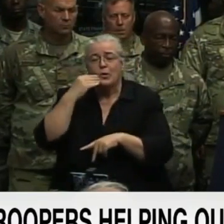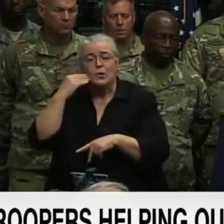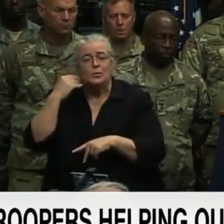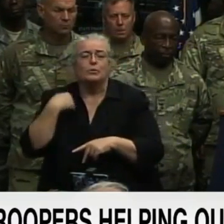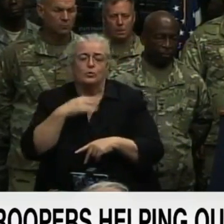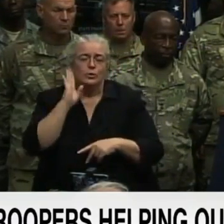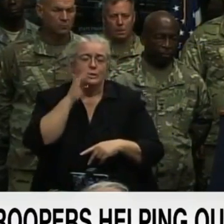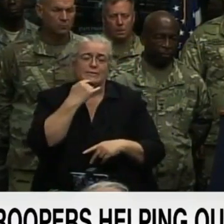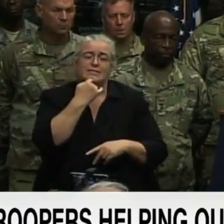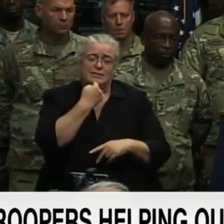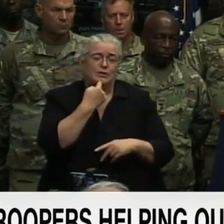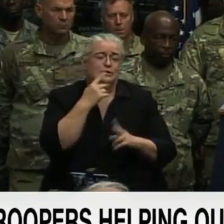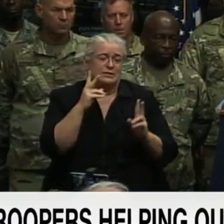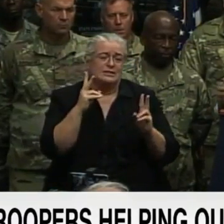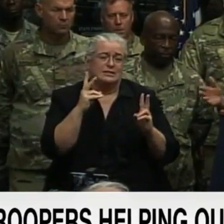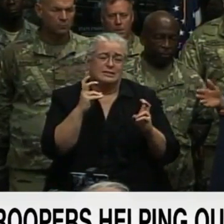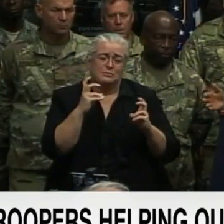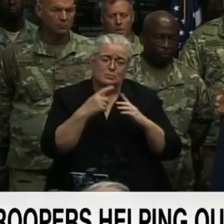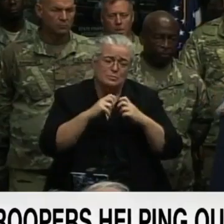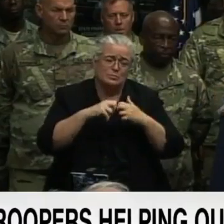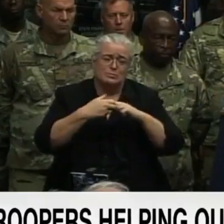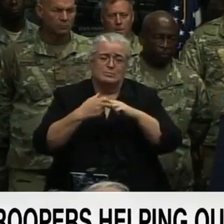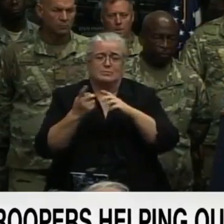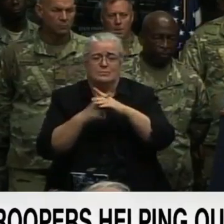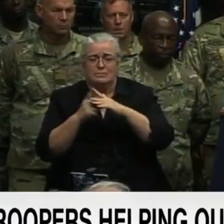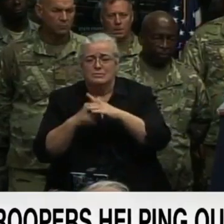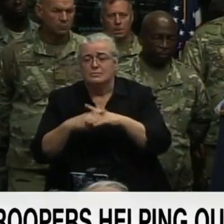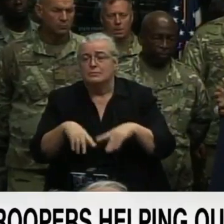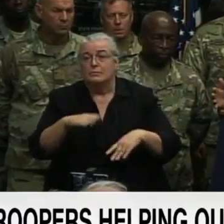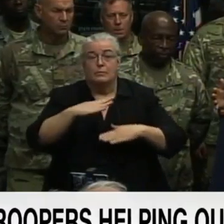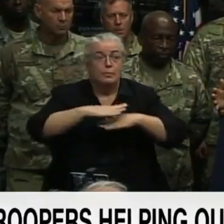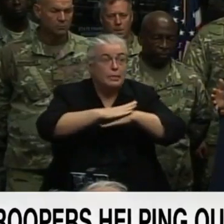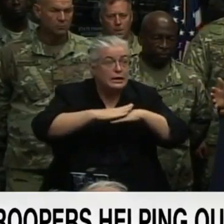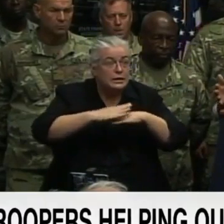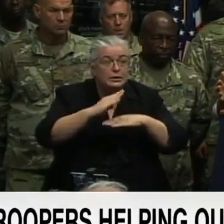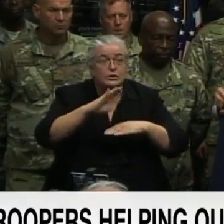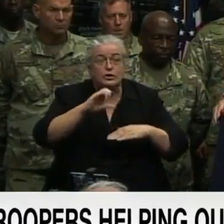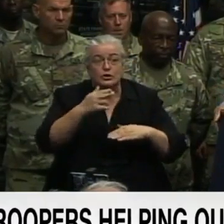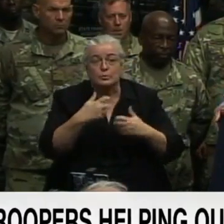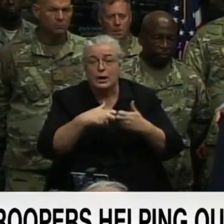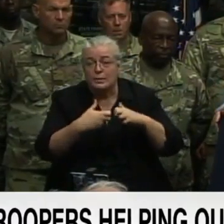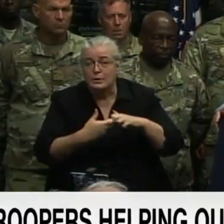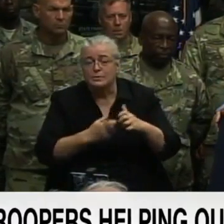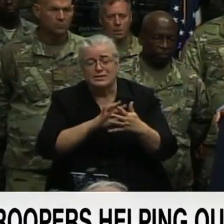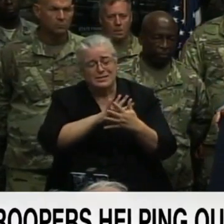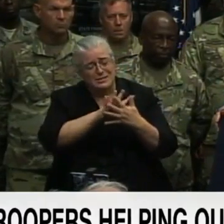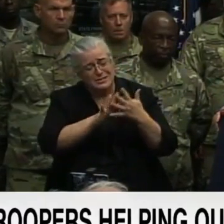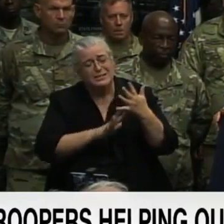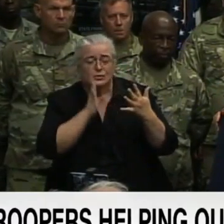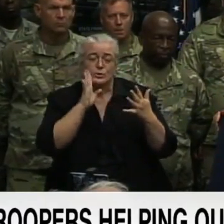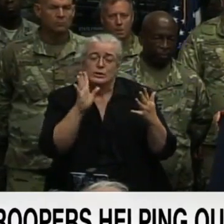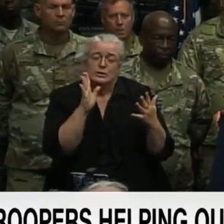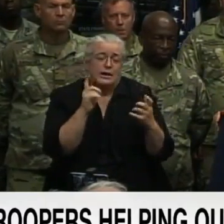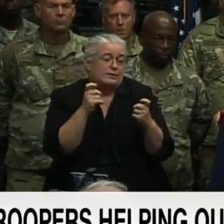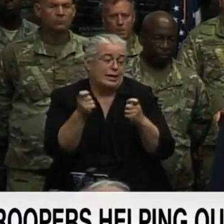going to have issues with regard to our beaches. We're going to have all sorts of issues that we're going to have to deal with.